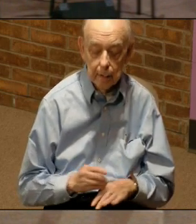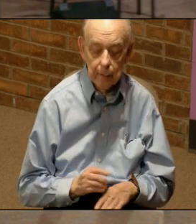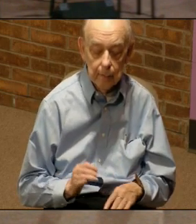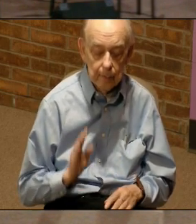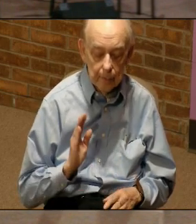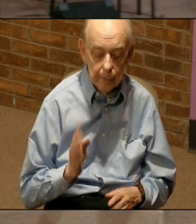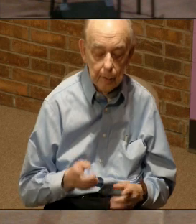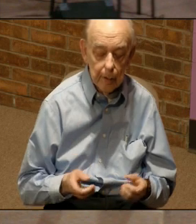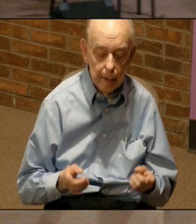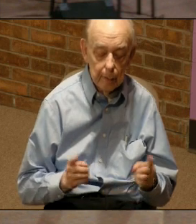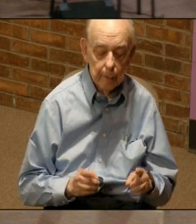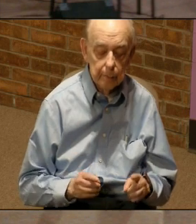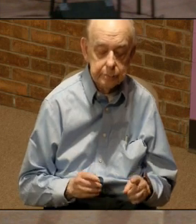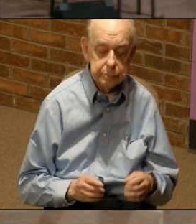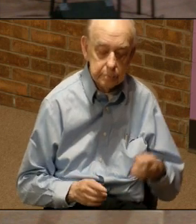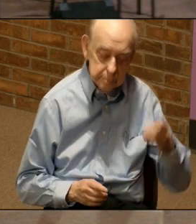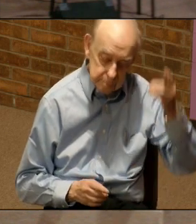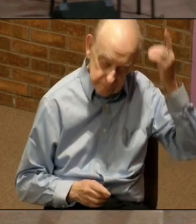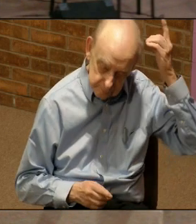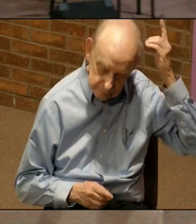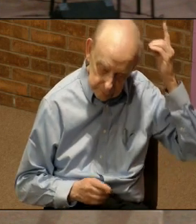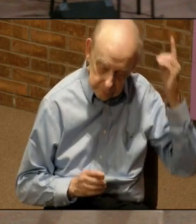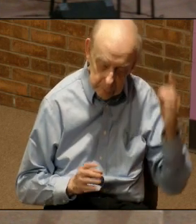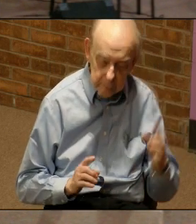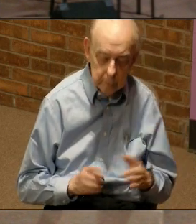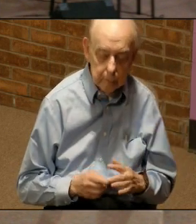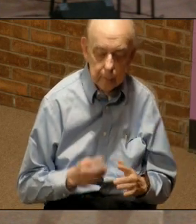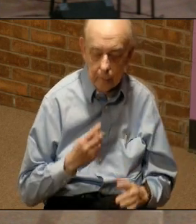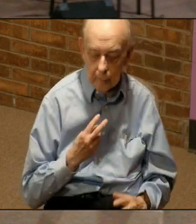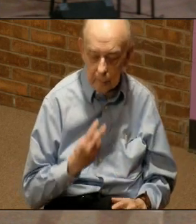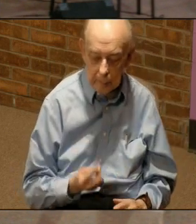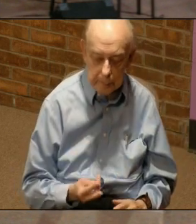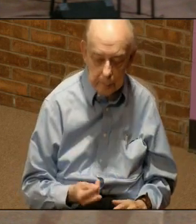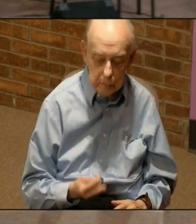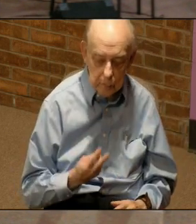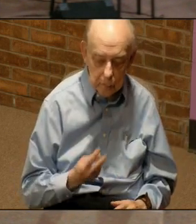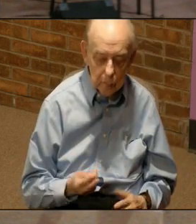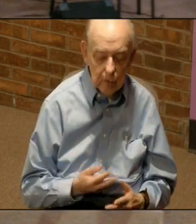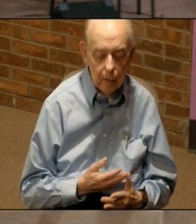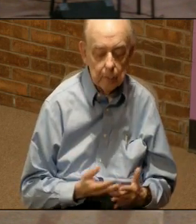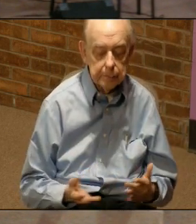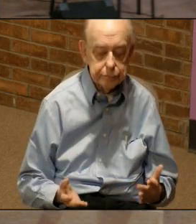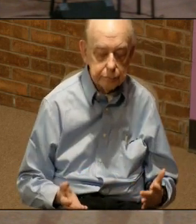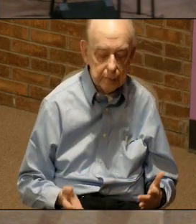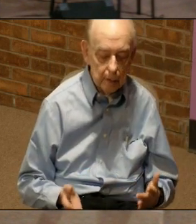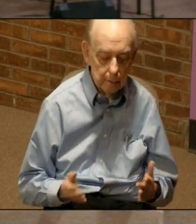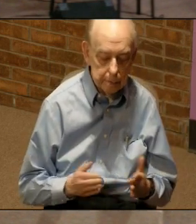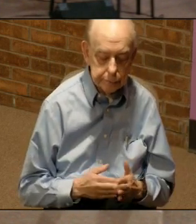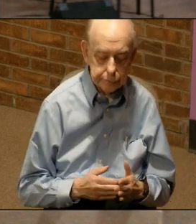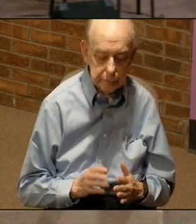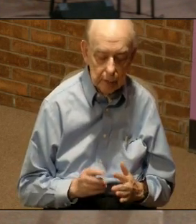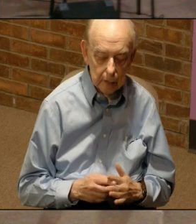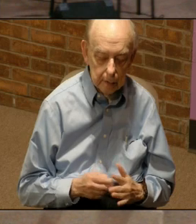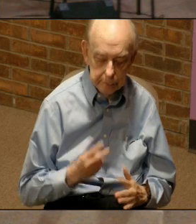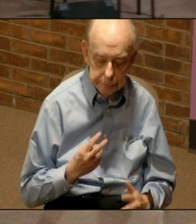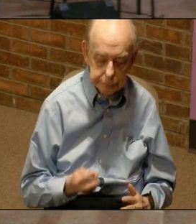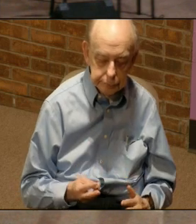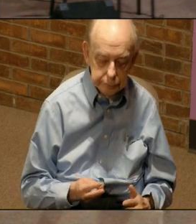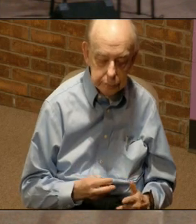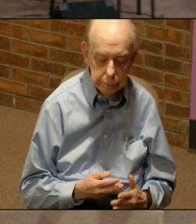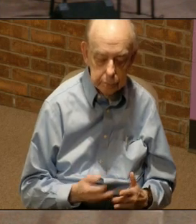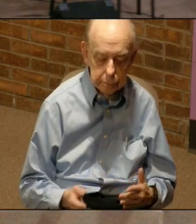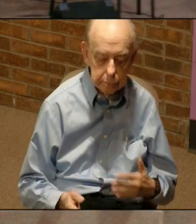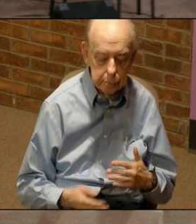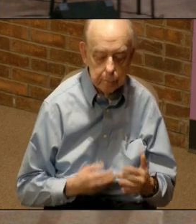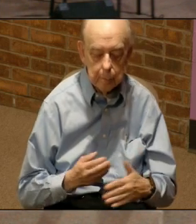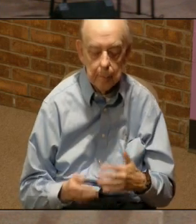happen. So Daniel was beginning to look and see these things, and again, he began to start seeing these